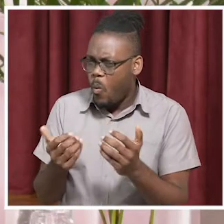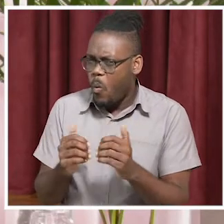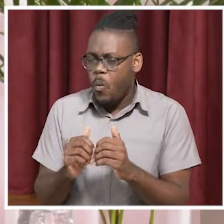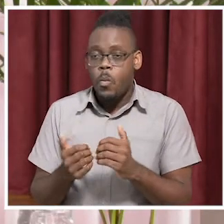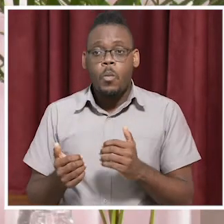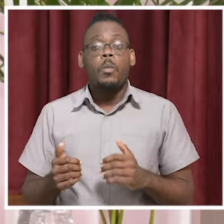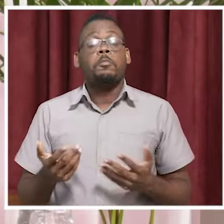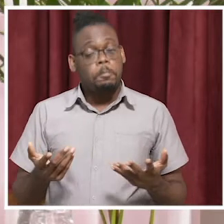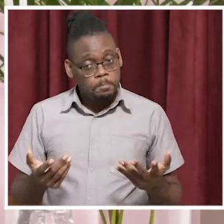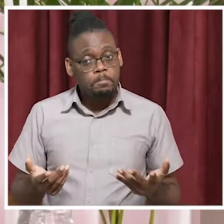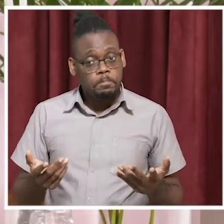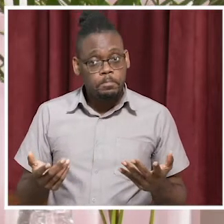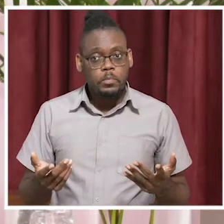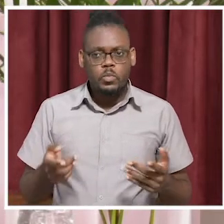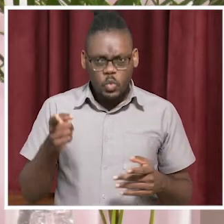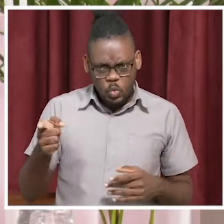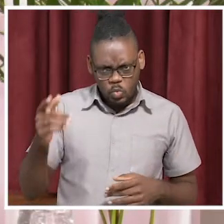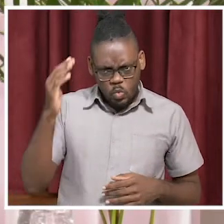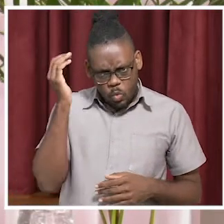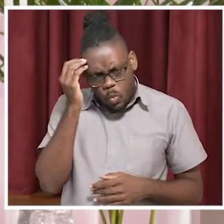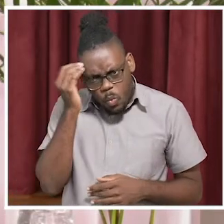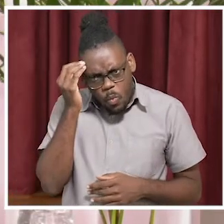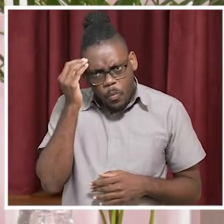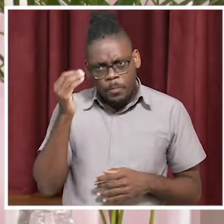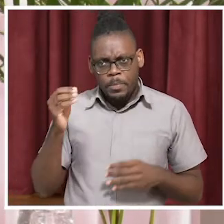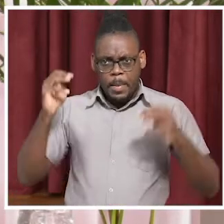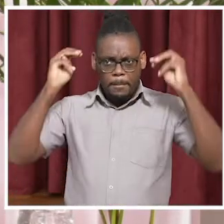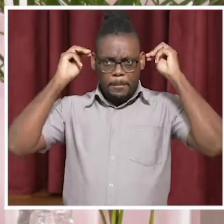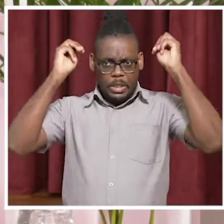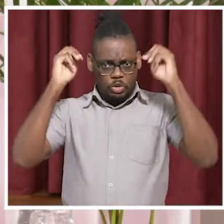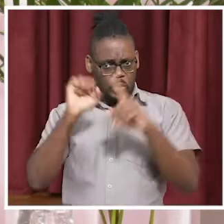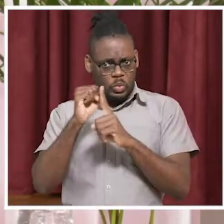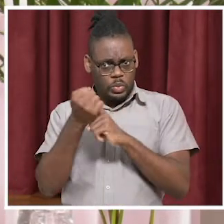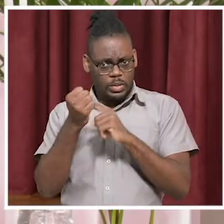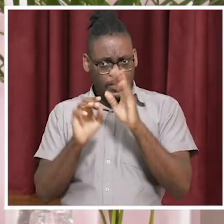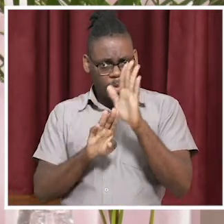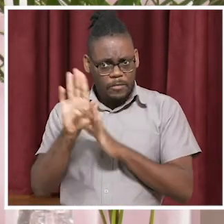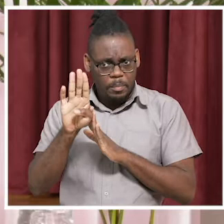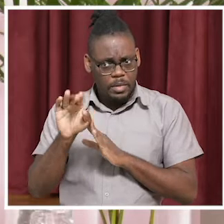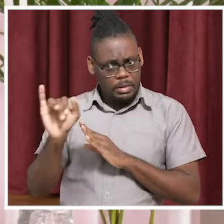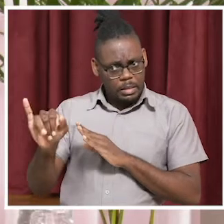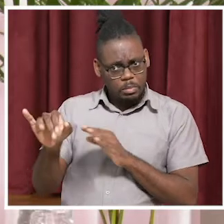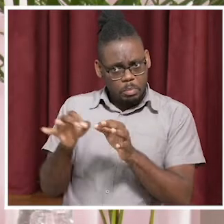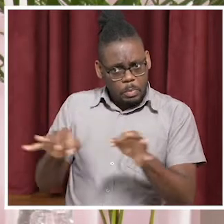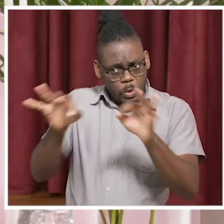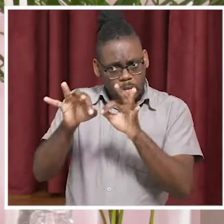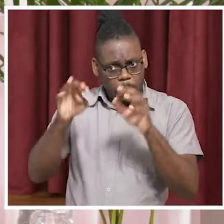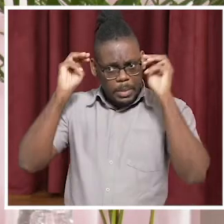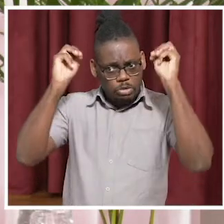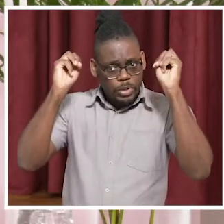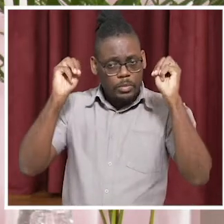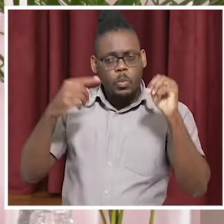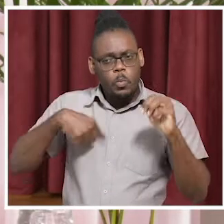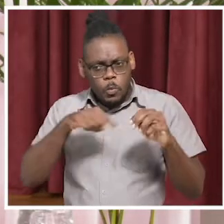Social Development was determined as one of the essential ministries. So we continue to work regardless right. of